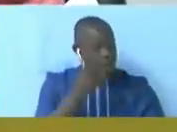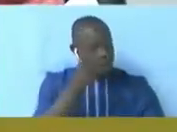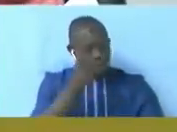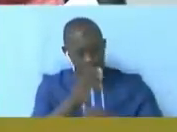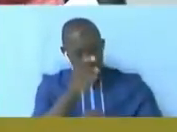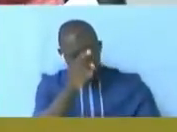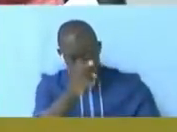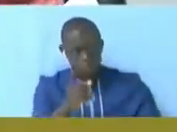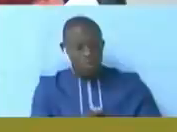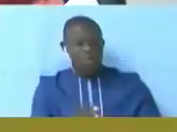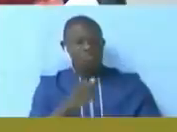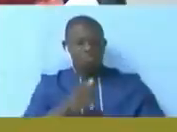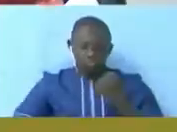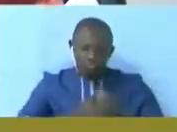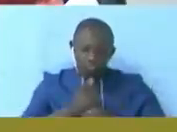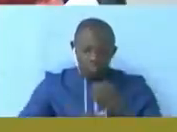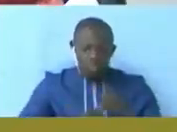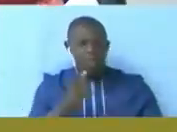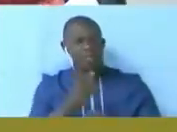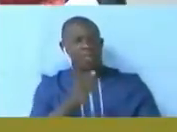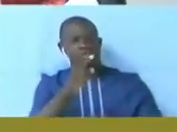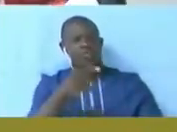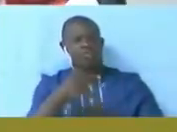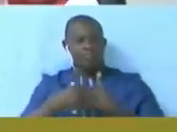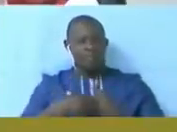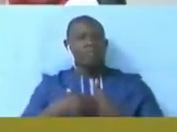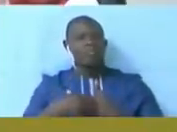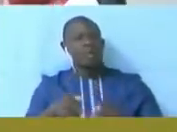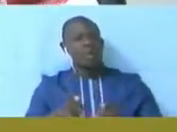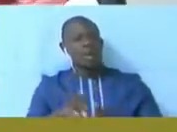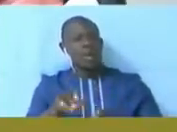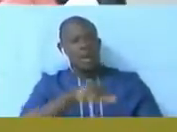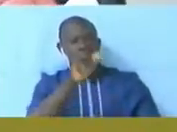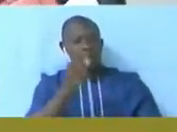intimidation, as well as